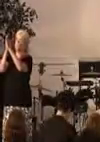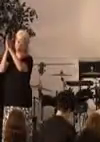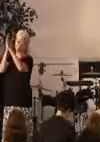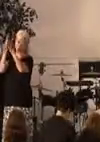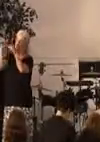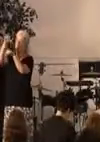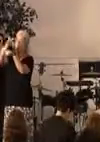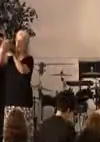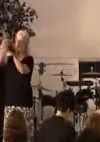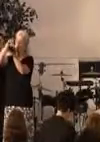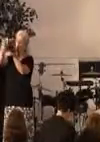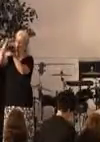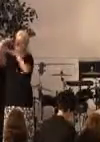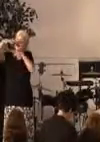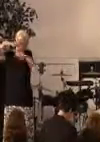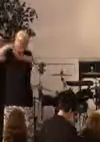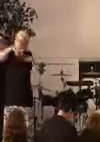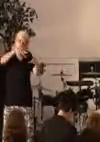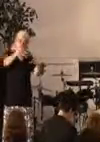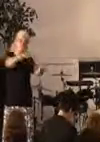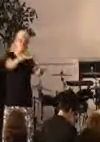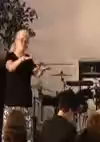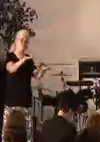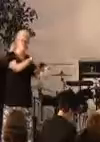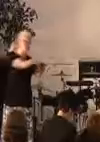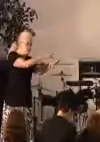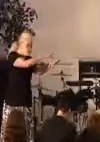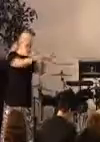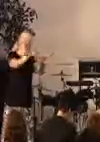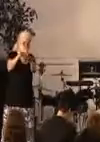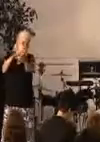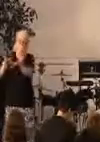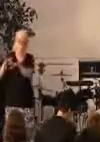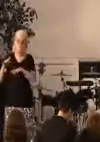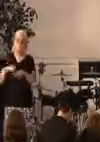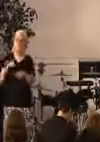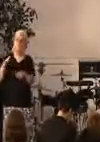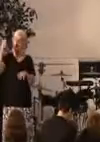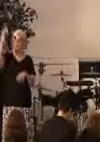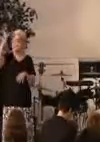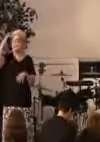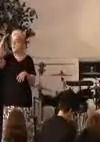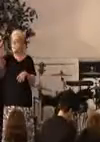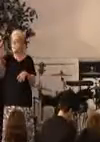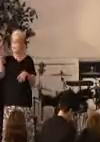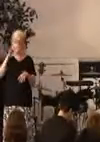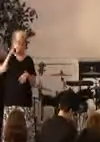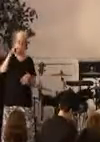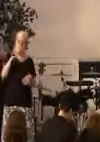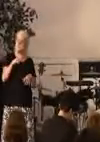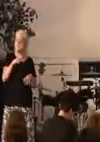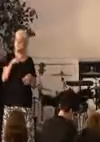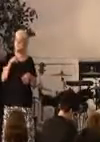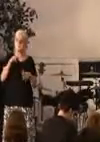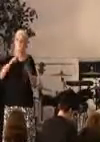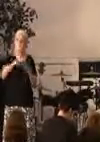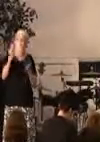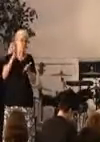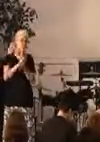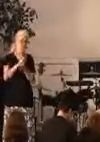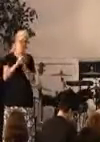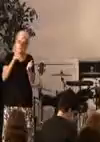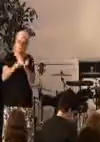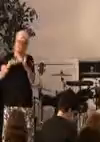an anointing would fall upon some of these young people gathered here. I know when they go back to school, I know what they are going to face. And Lord,